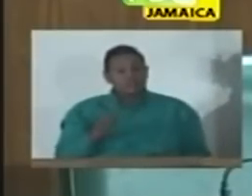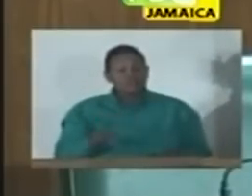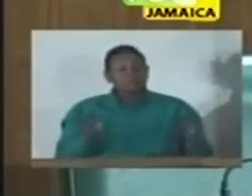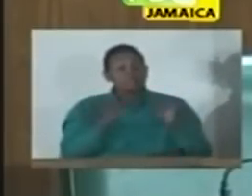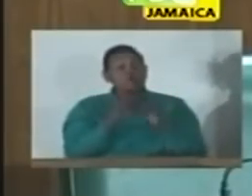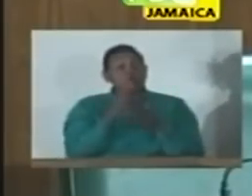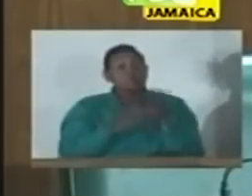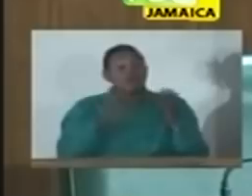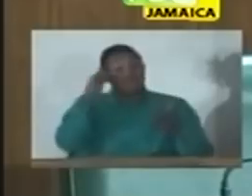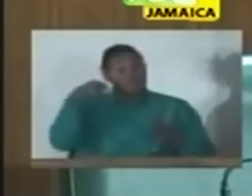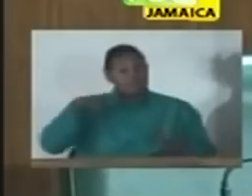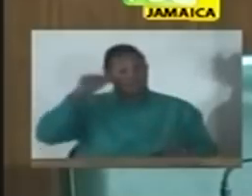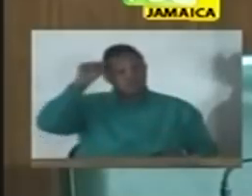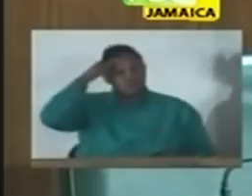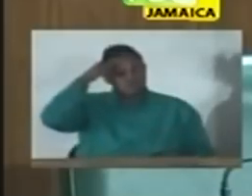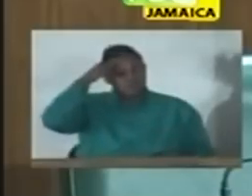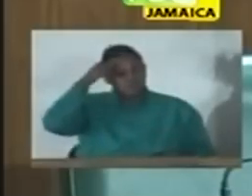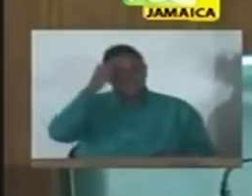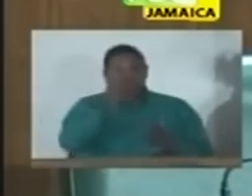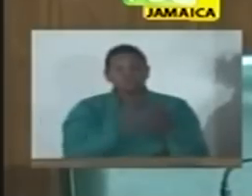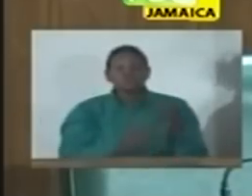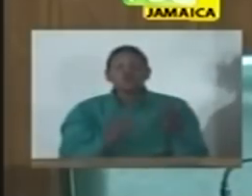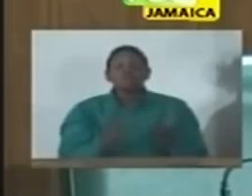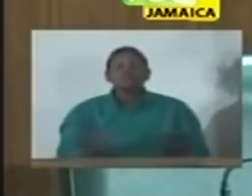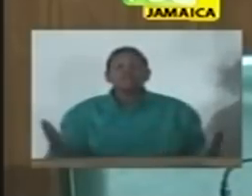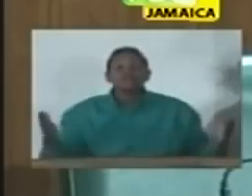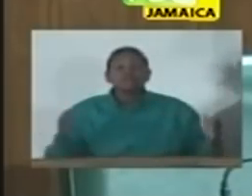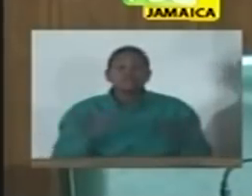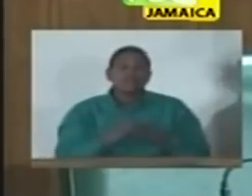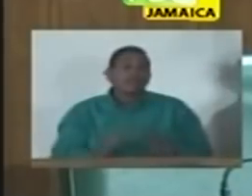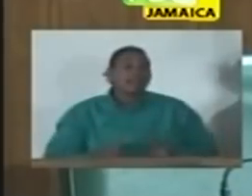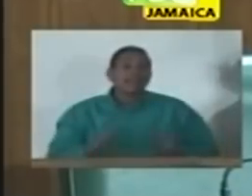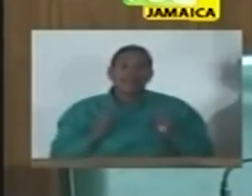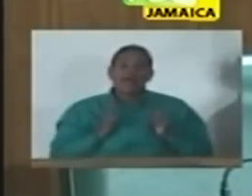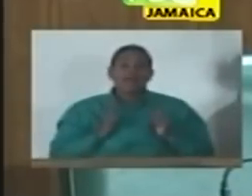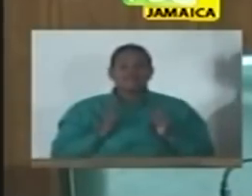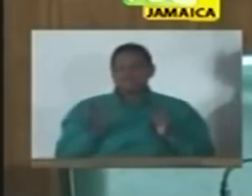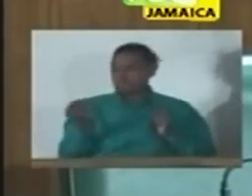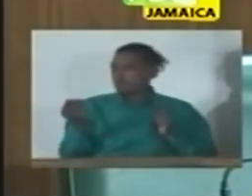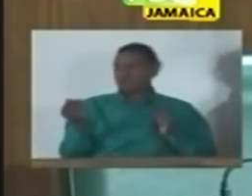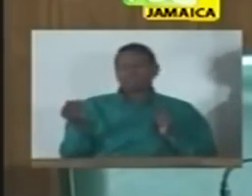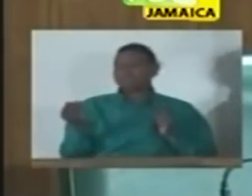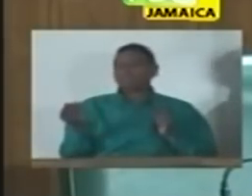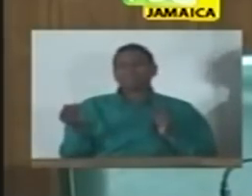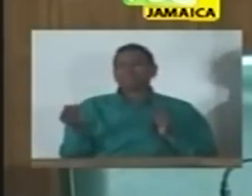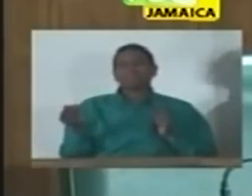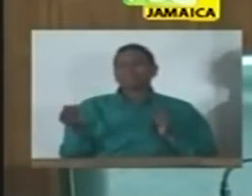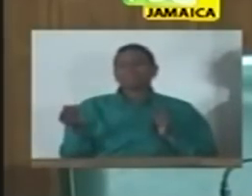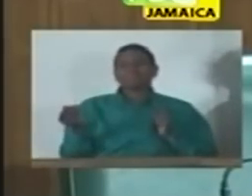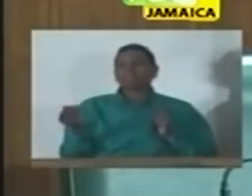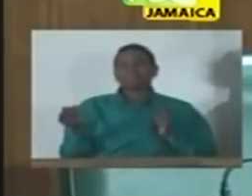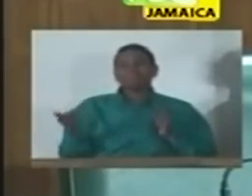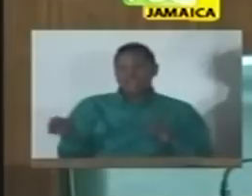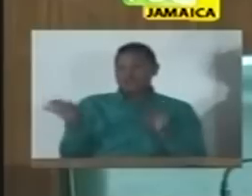for me, is there are some things in life more important than